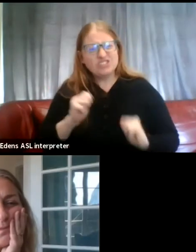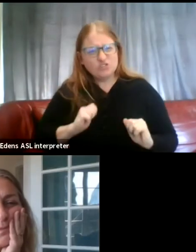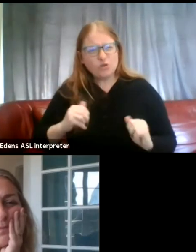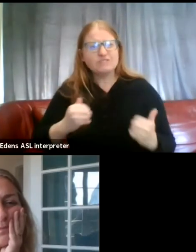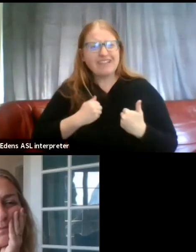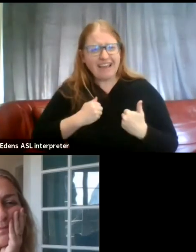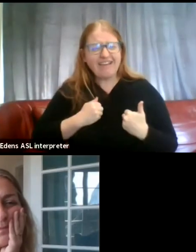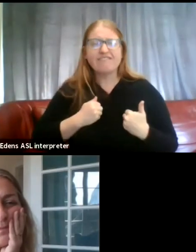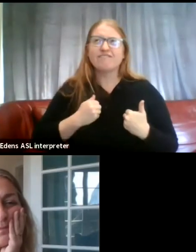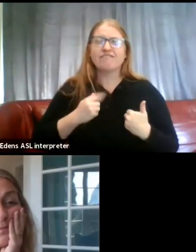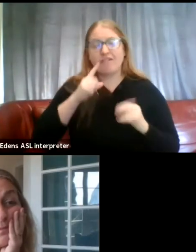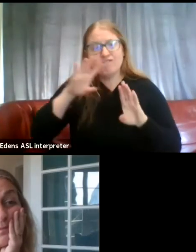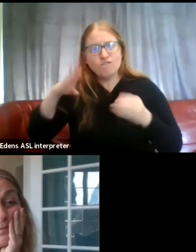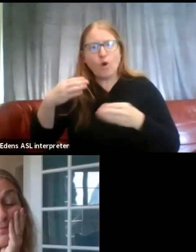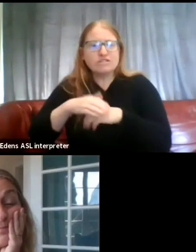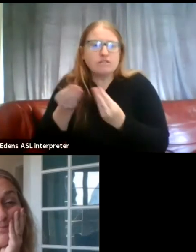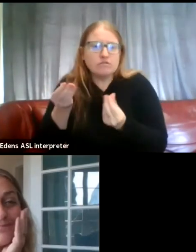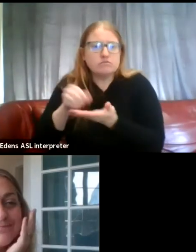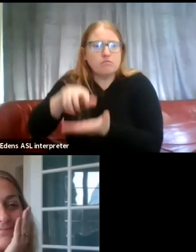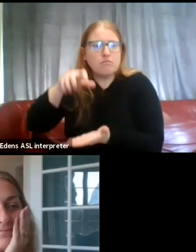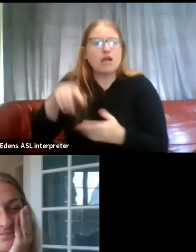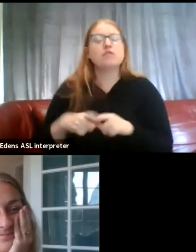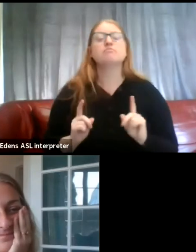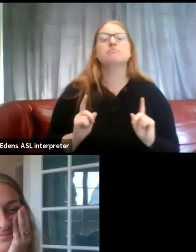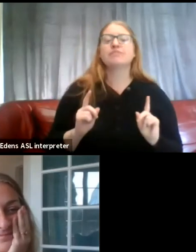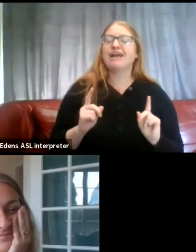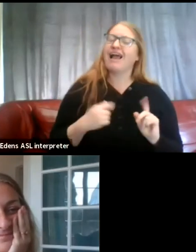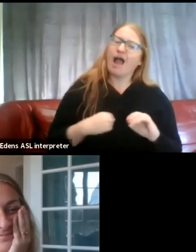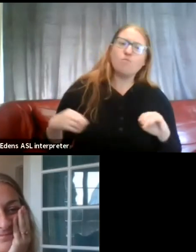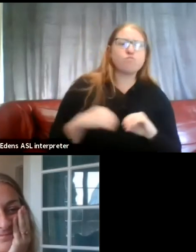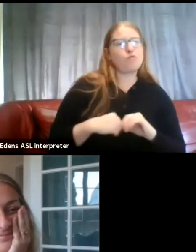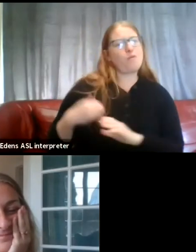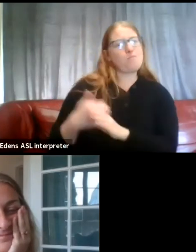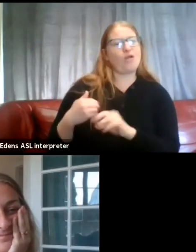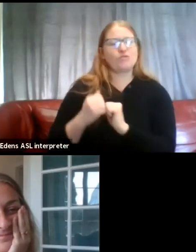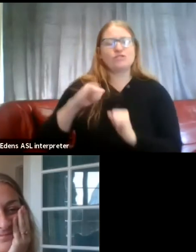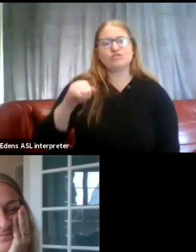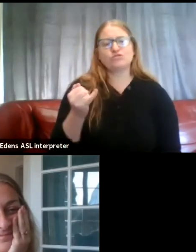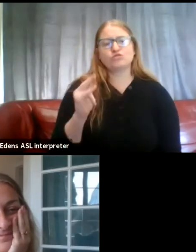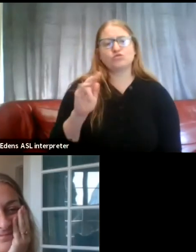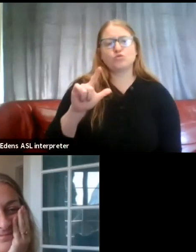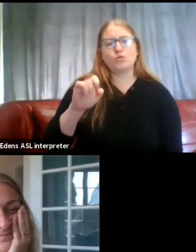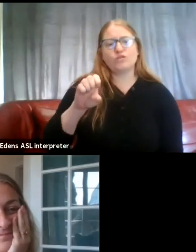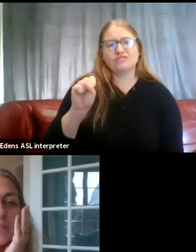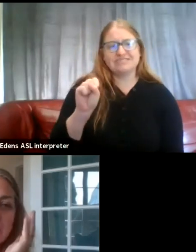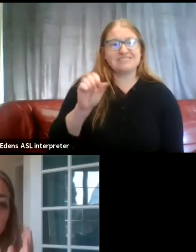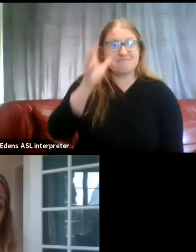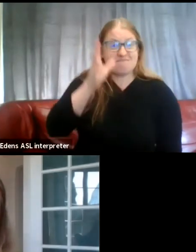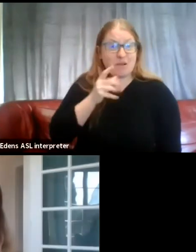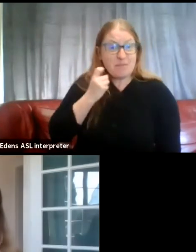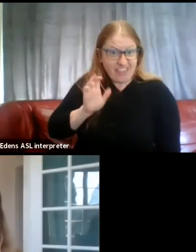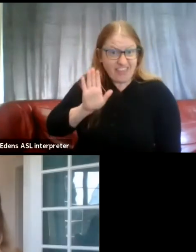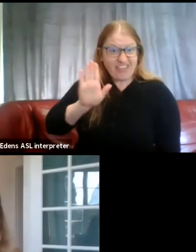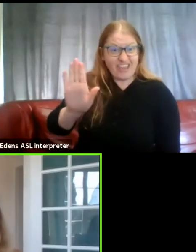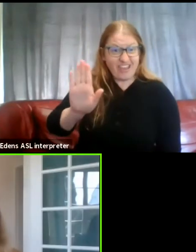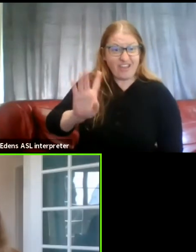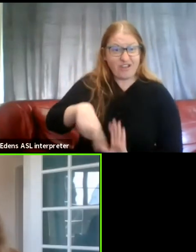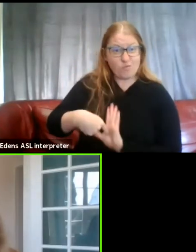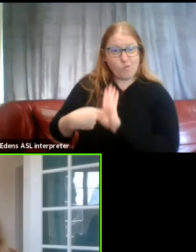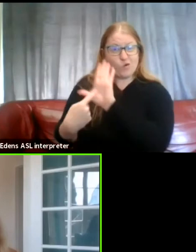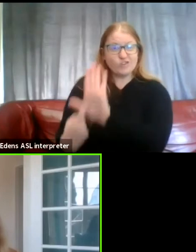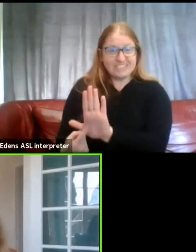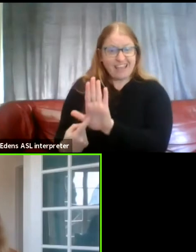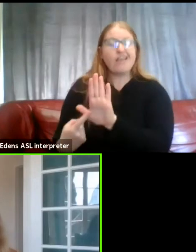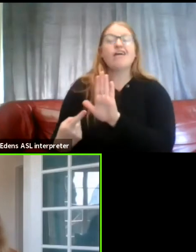materialism. Actually, it's interesting because I'm more bothered by Jewel's parents, because I feel like their portrayal as